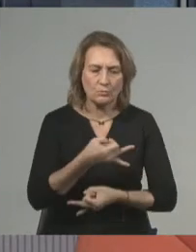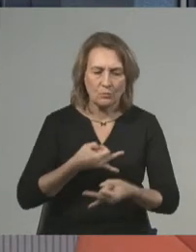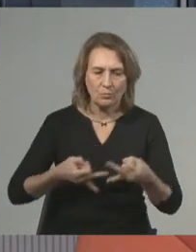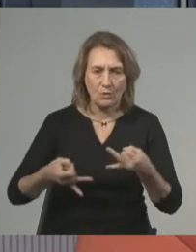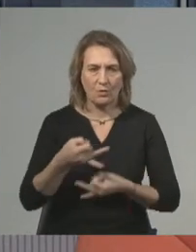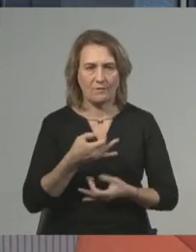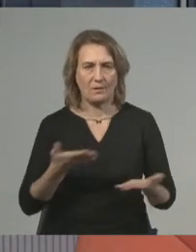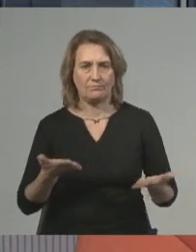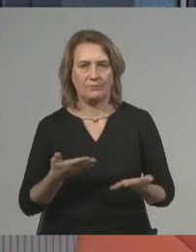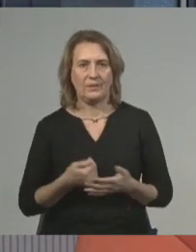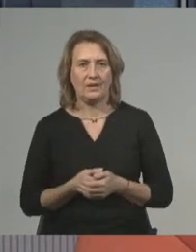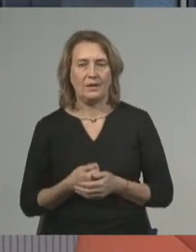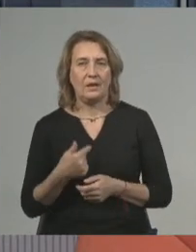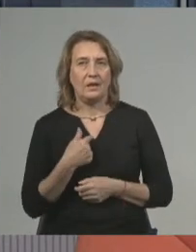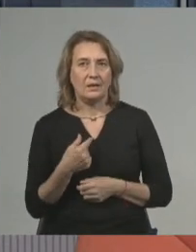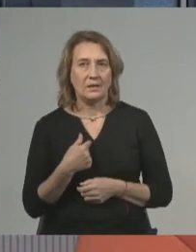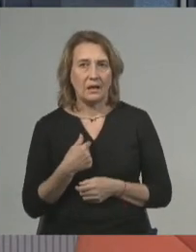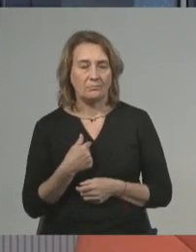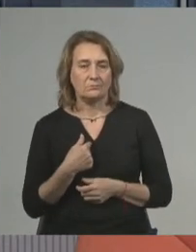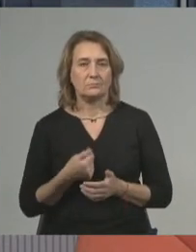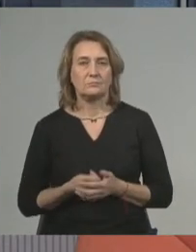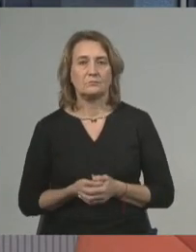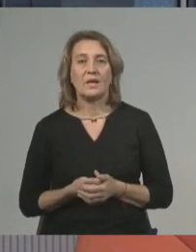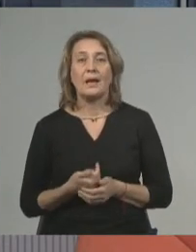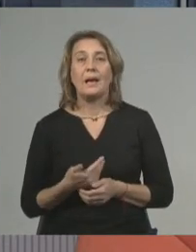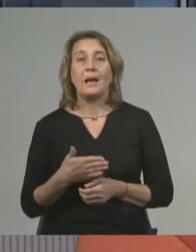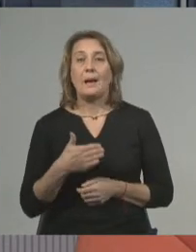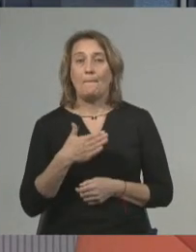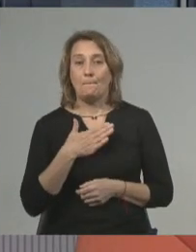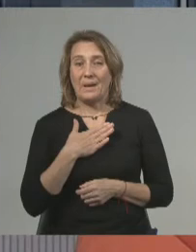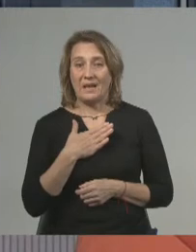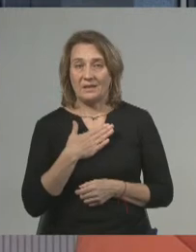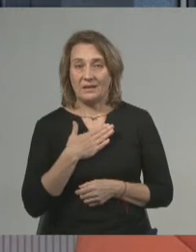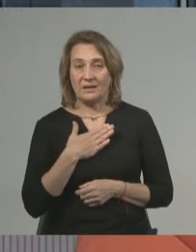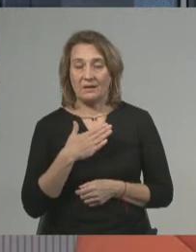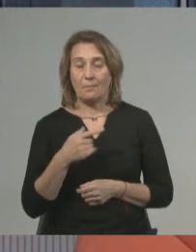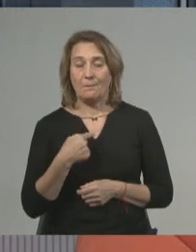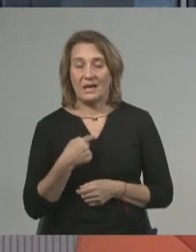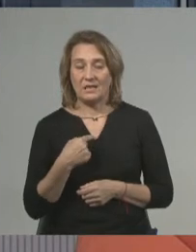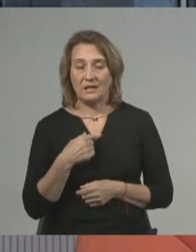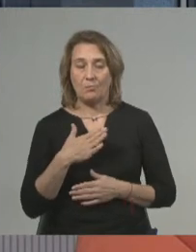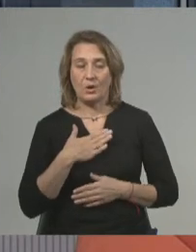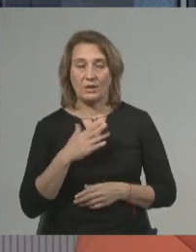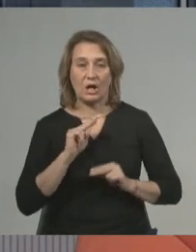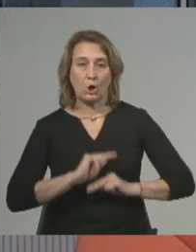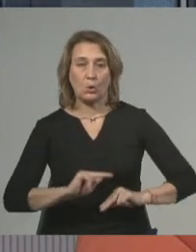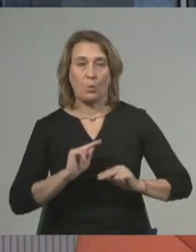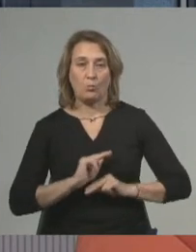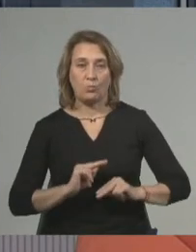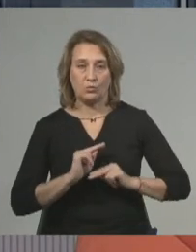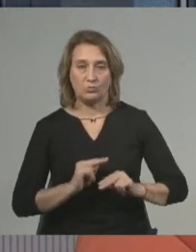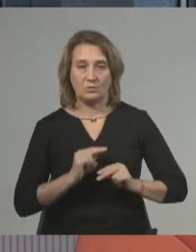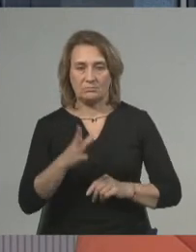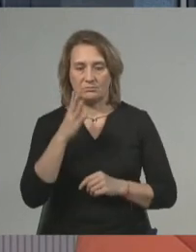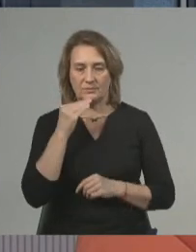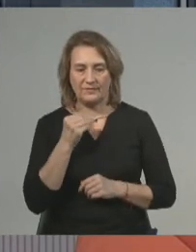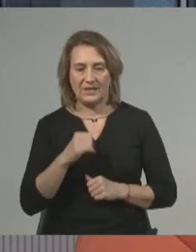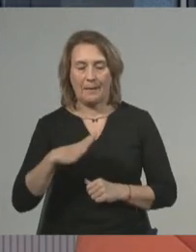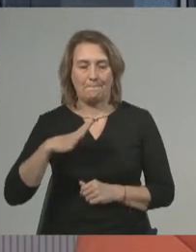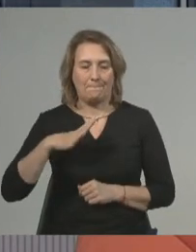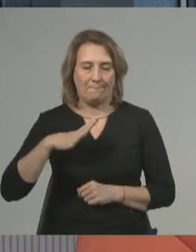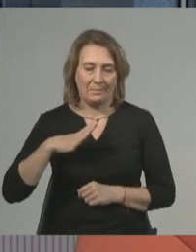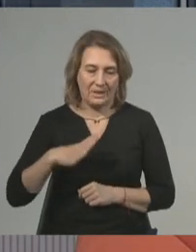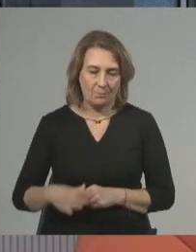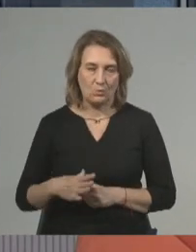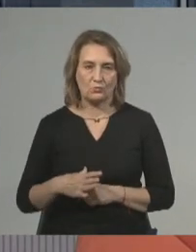what motivates a lot of my work i think is forcing people to have that conversation whether they like it or not and that's